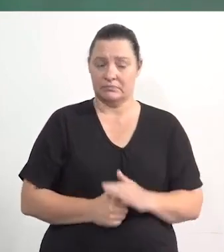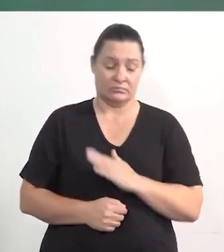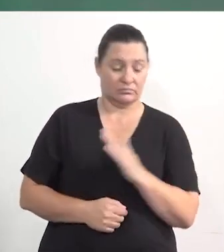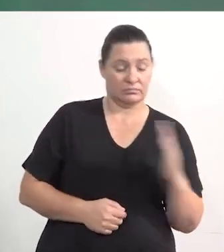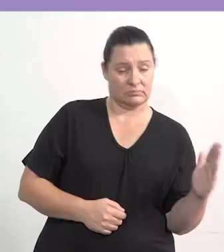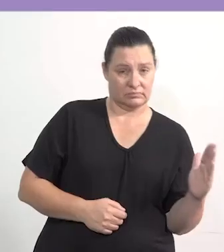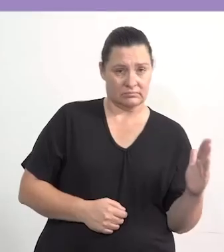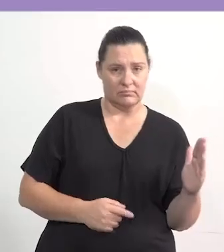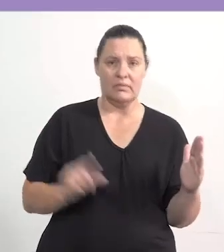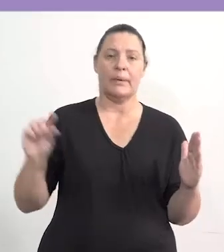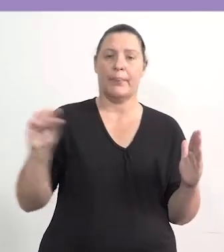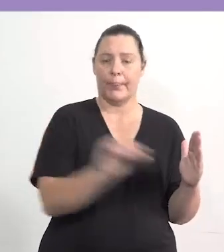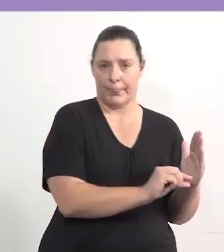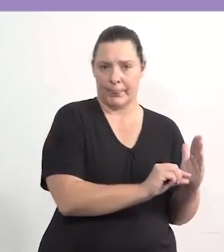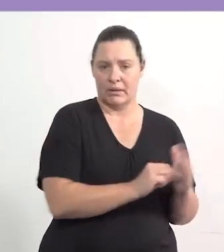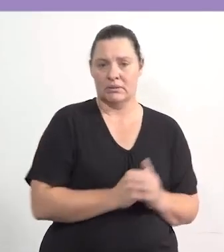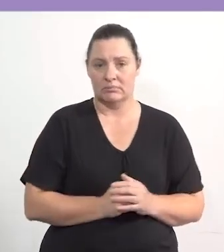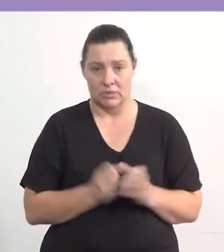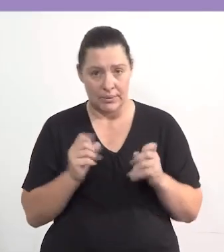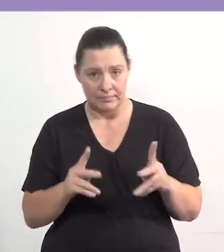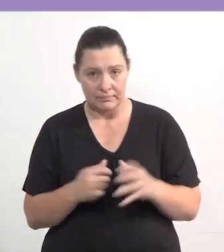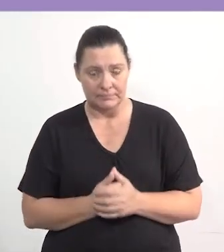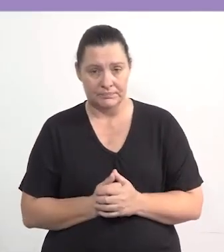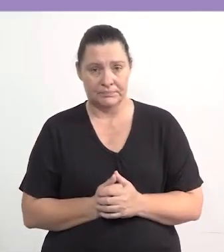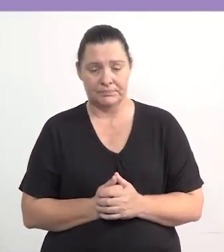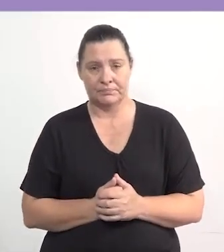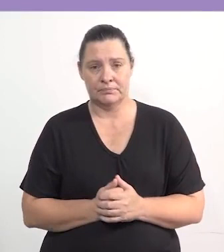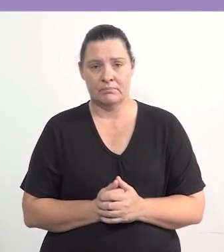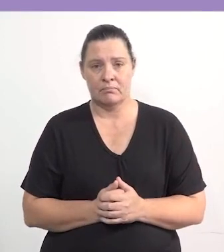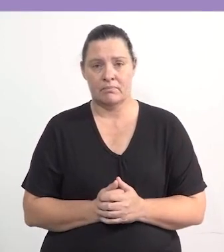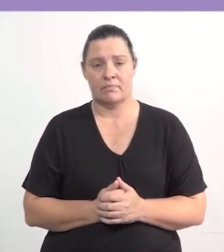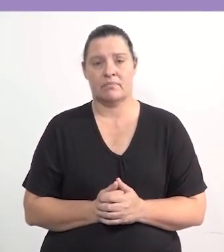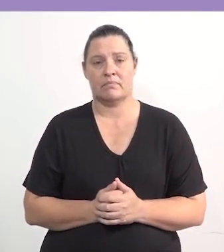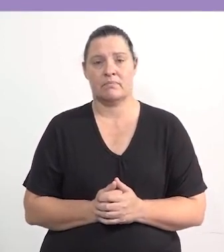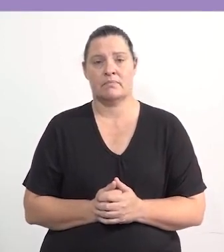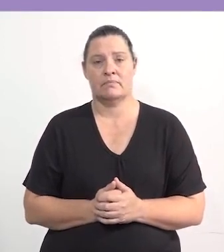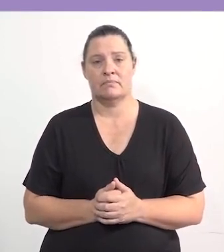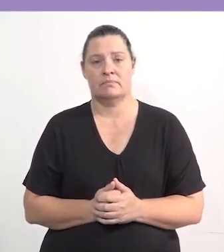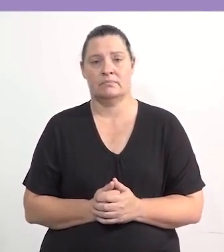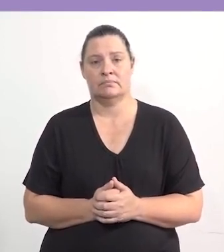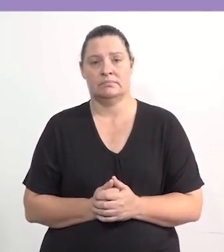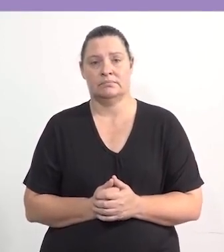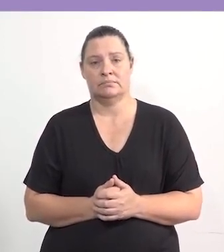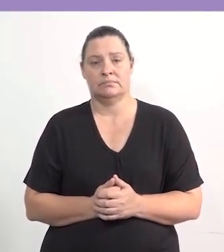left-hand side, that number is smaller. Okay? So let's move on.